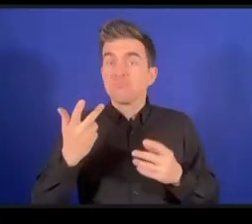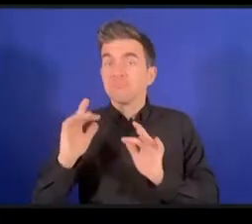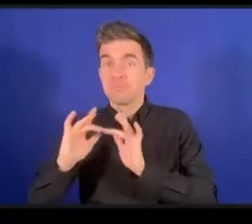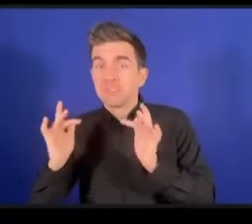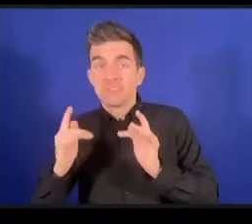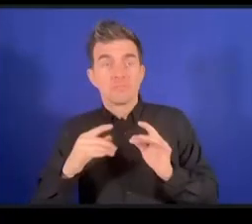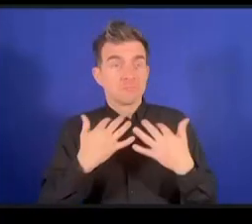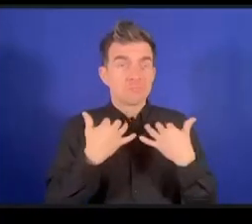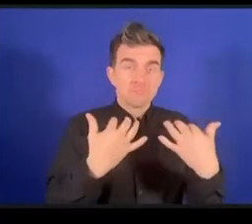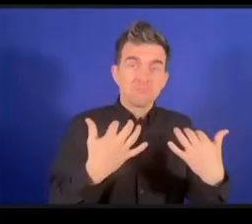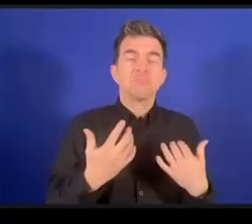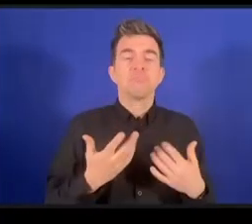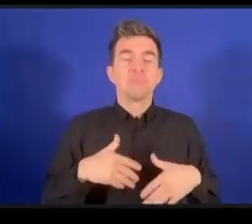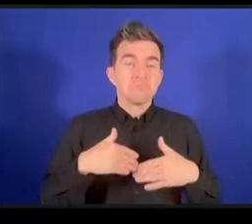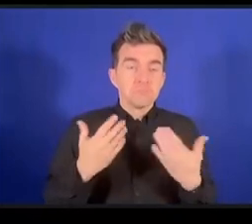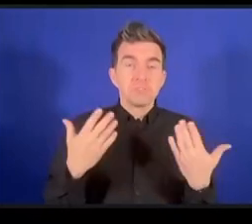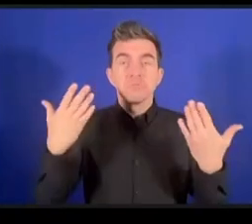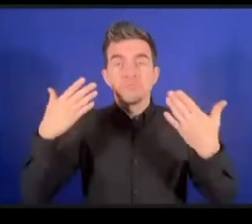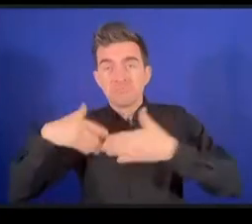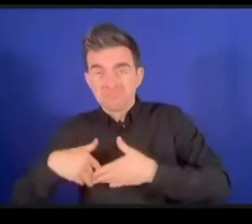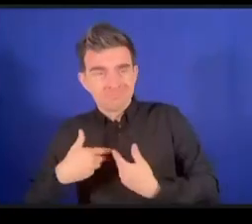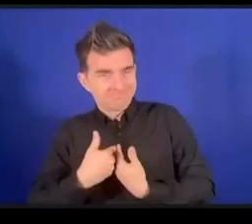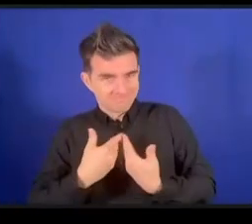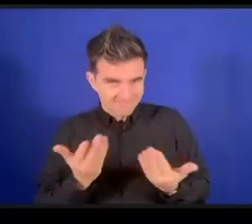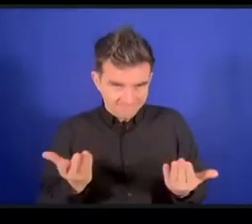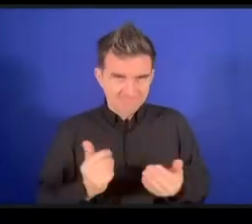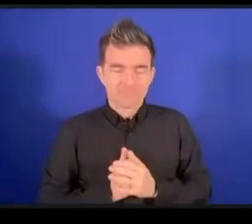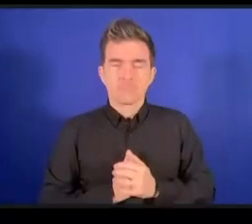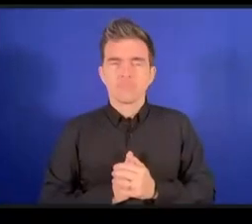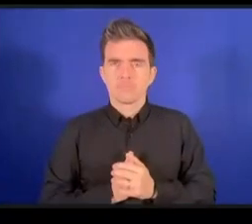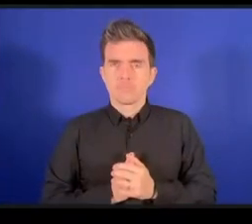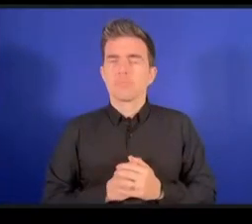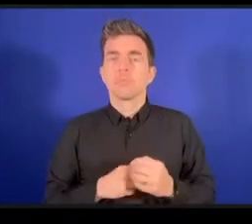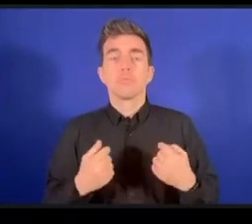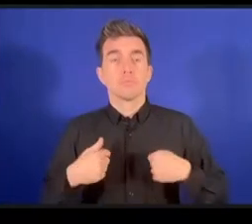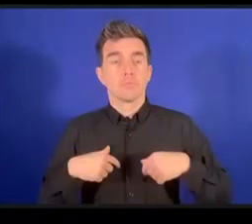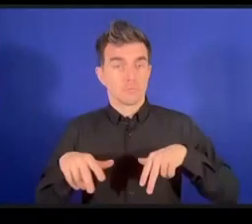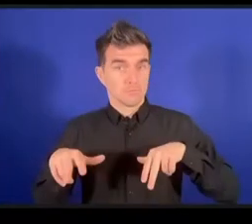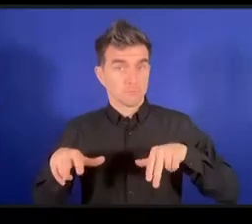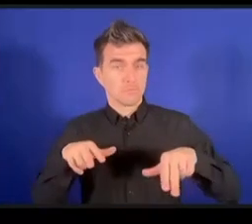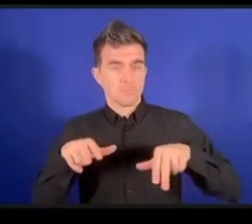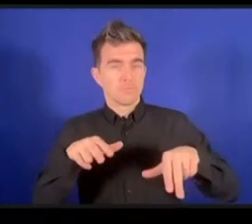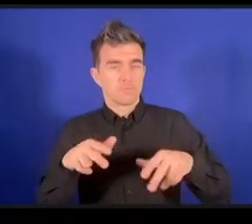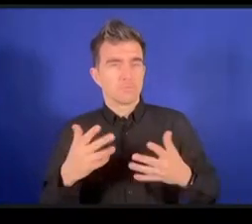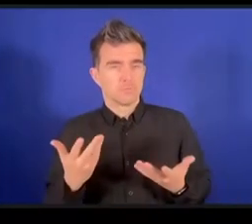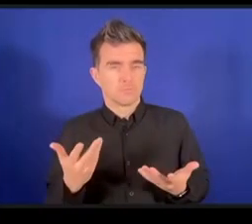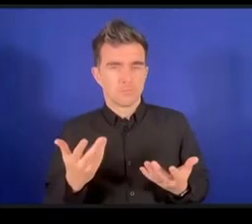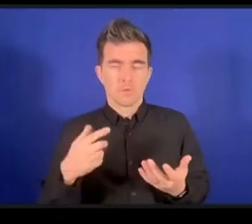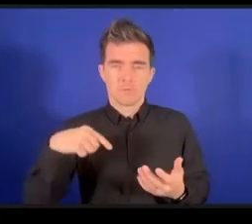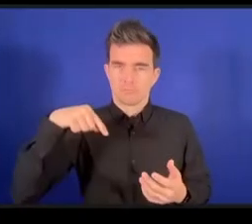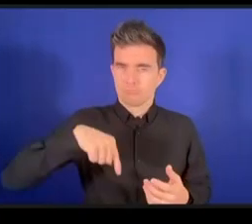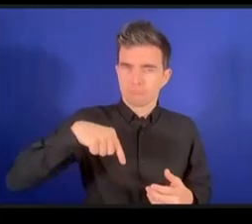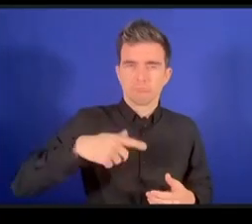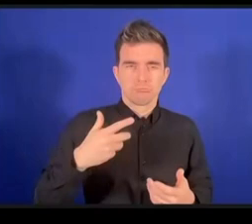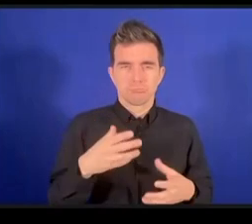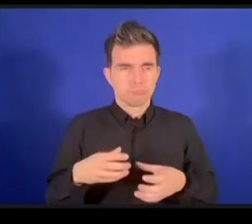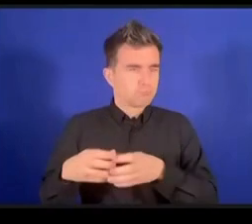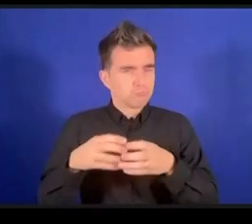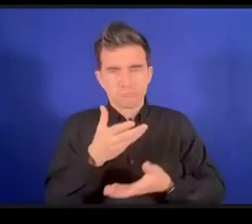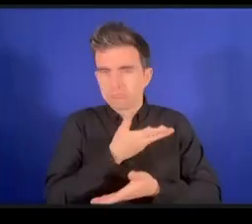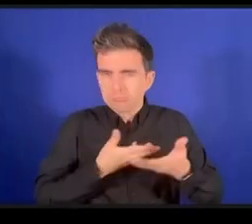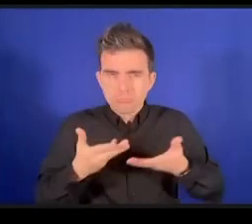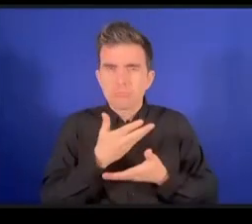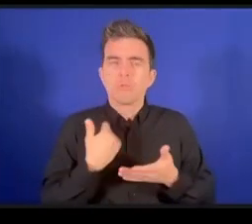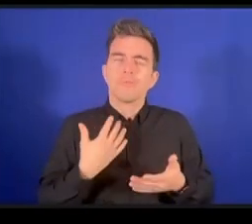of the DC session, I thank the IGF for the opportunity, support, and the trust they have given us. Today we release